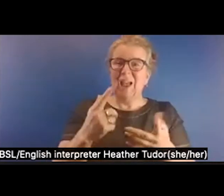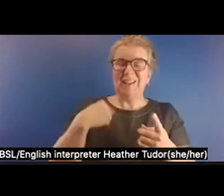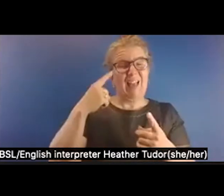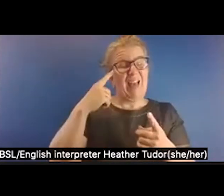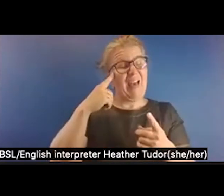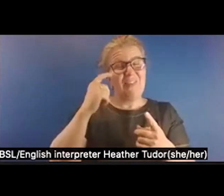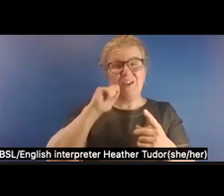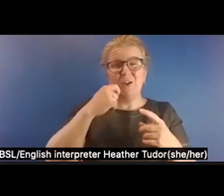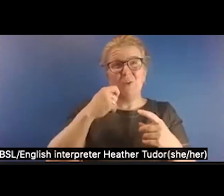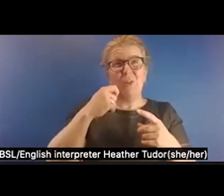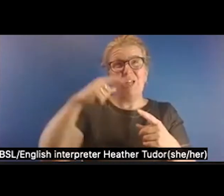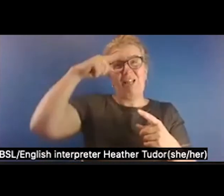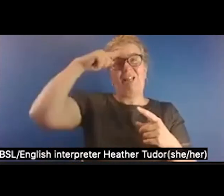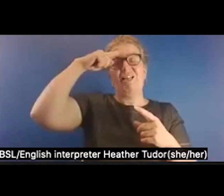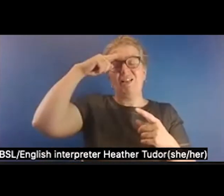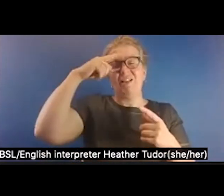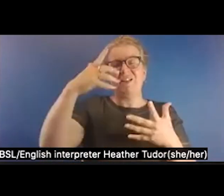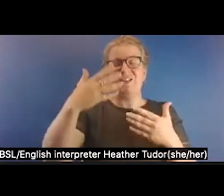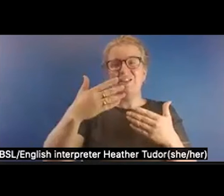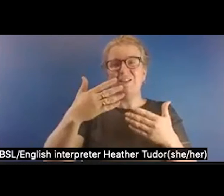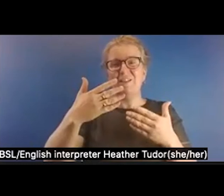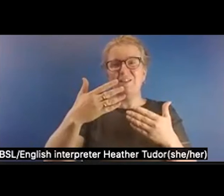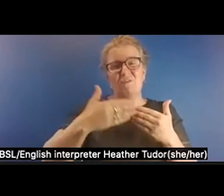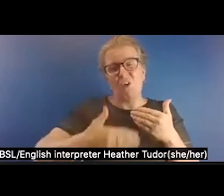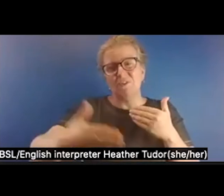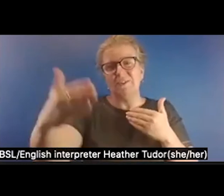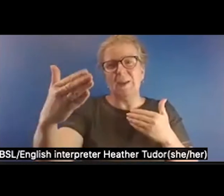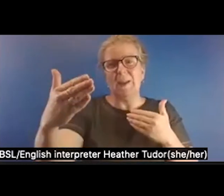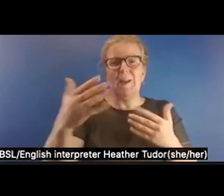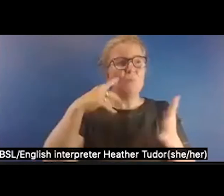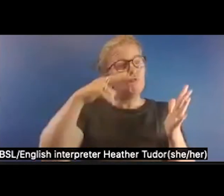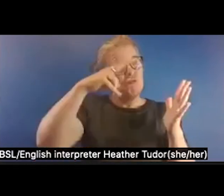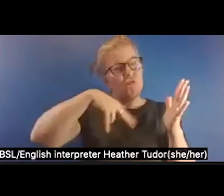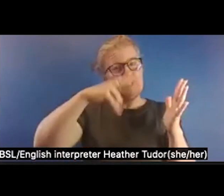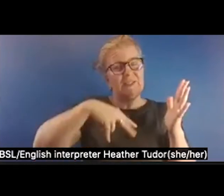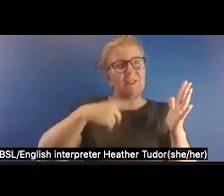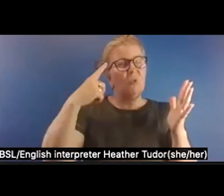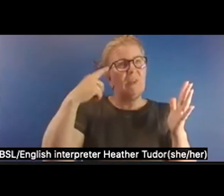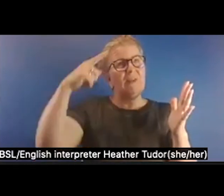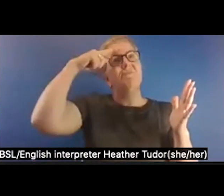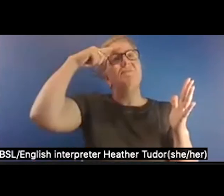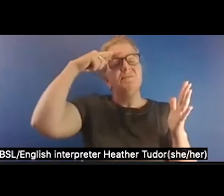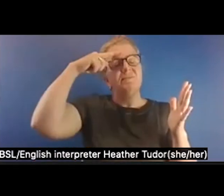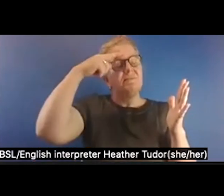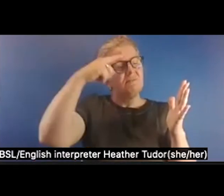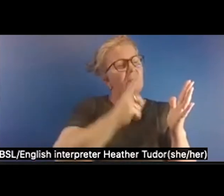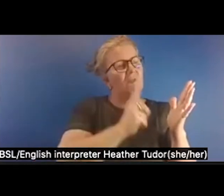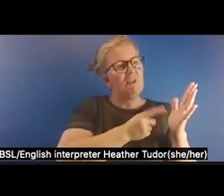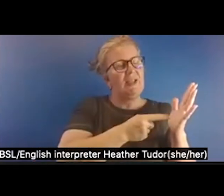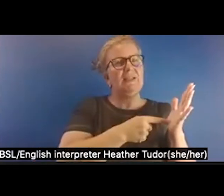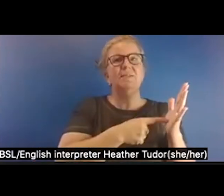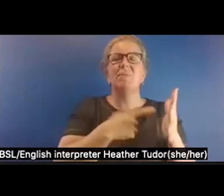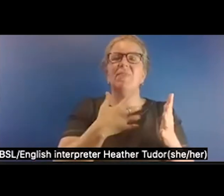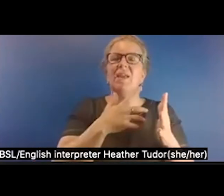read something, you think about that instantly, but then later it stays with you, and then it does have